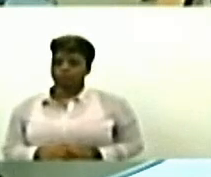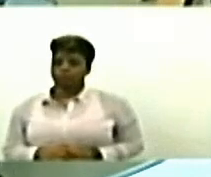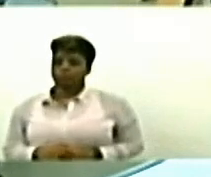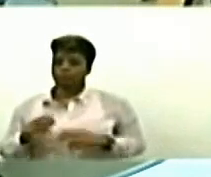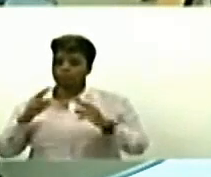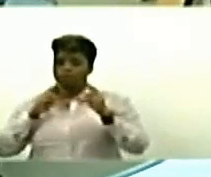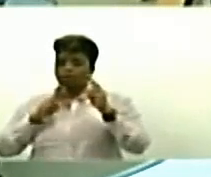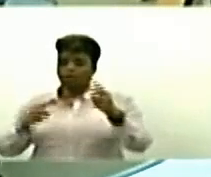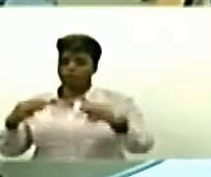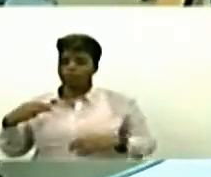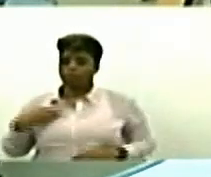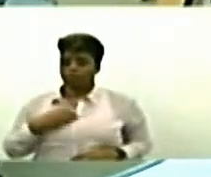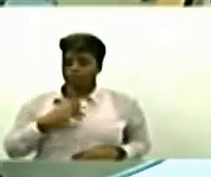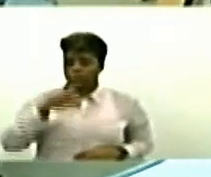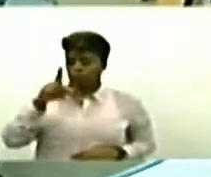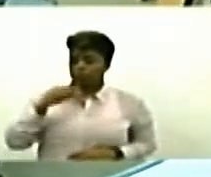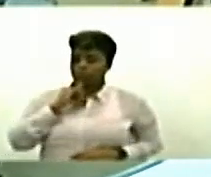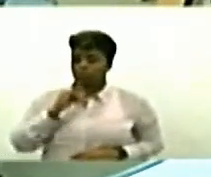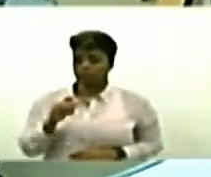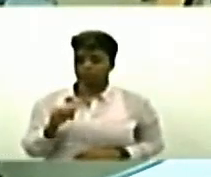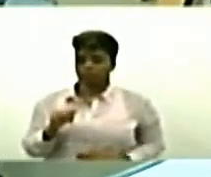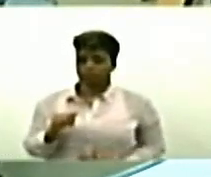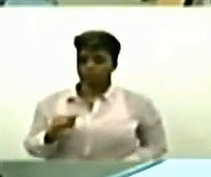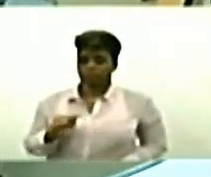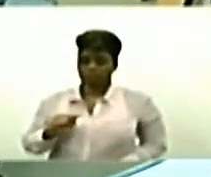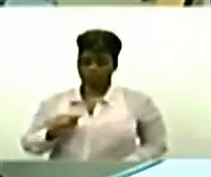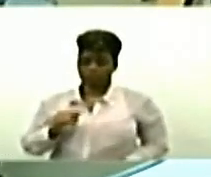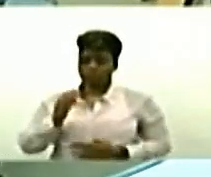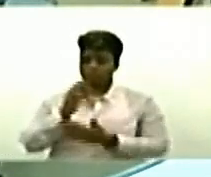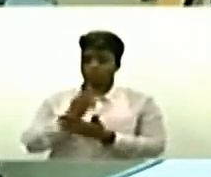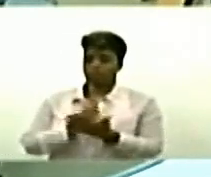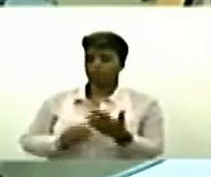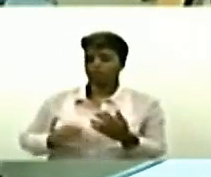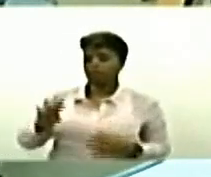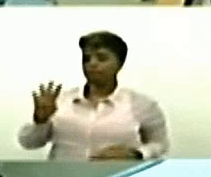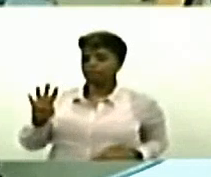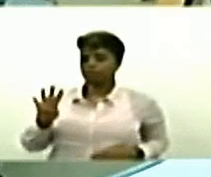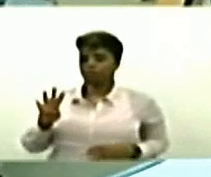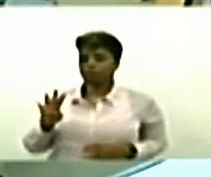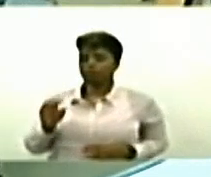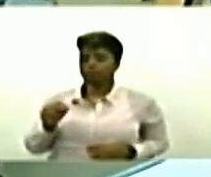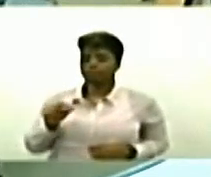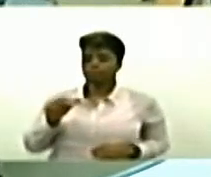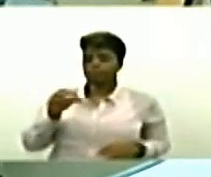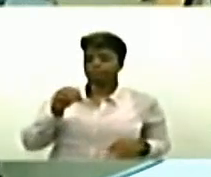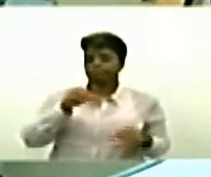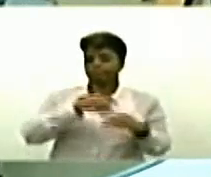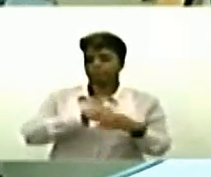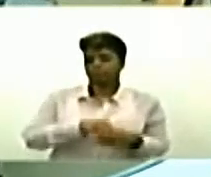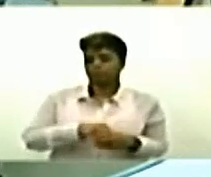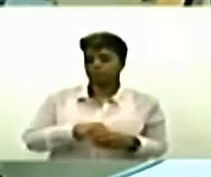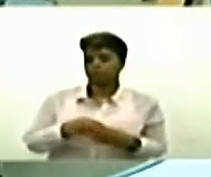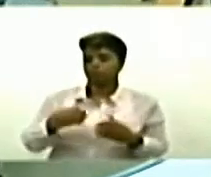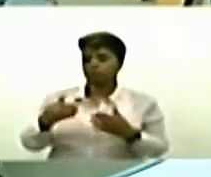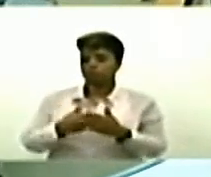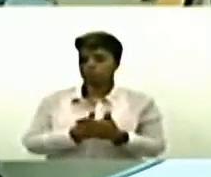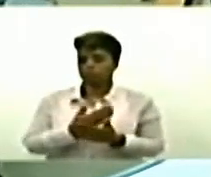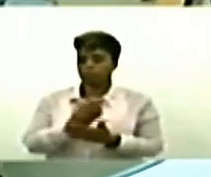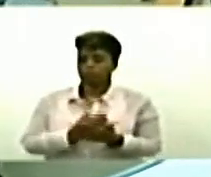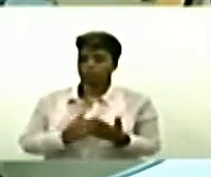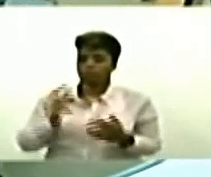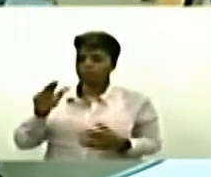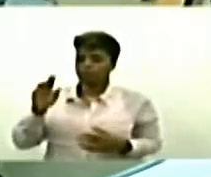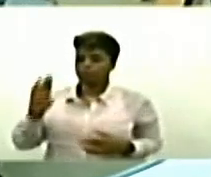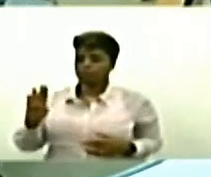Honorable members, the question is that Section 4, insertion of the new Section 3B to the Principal Act